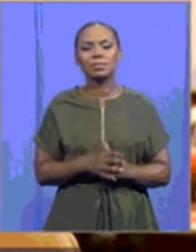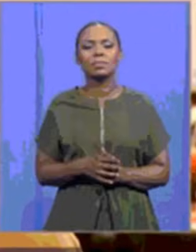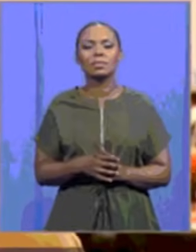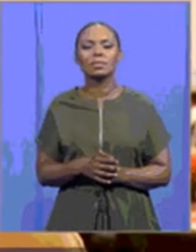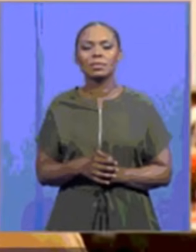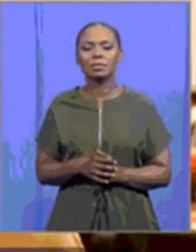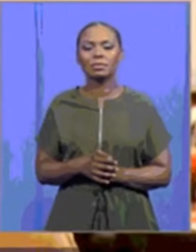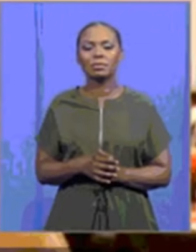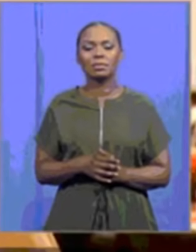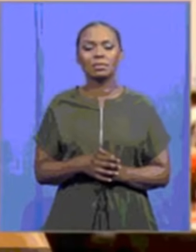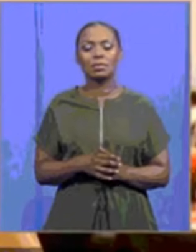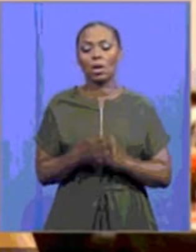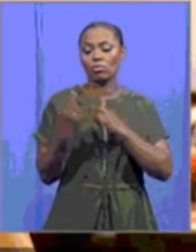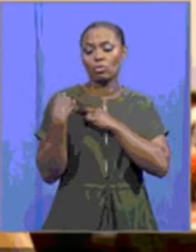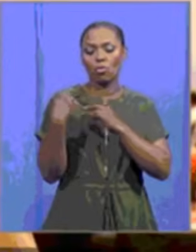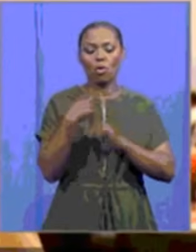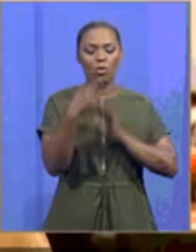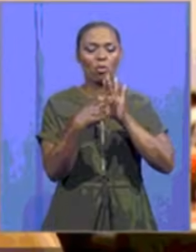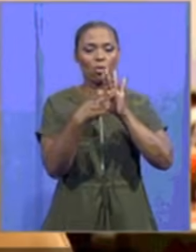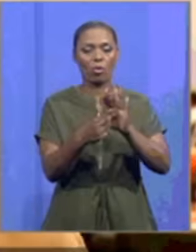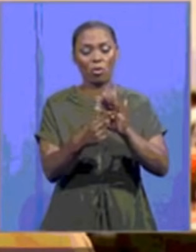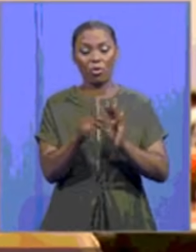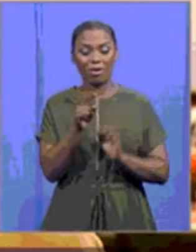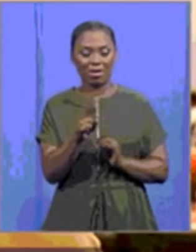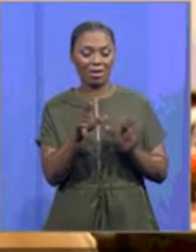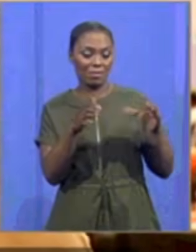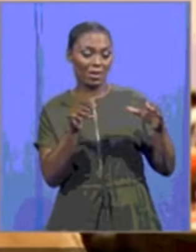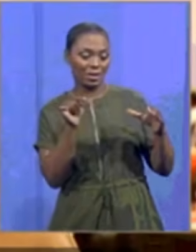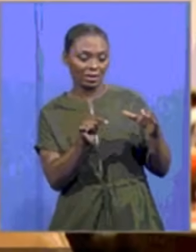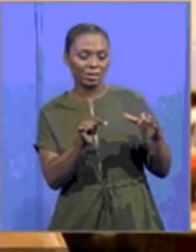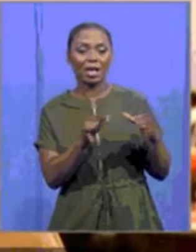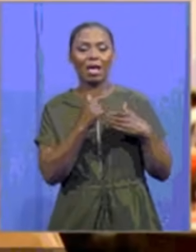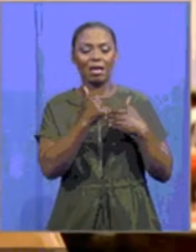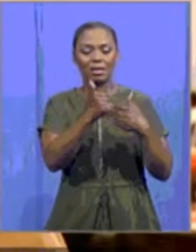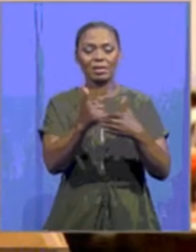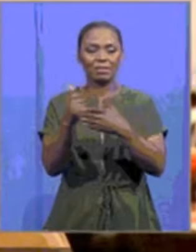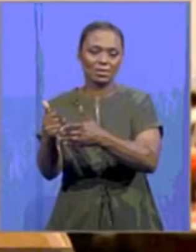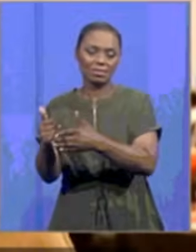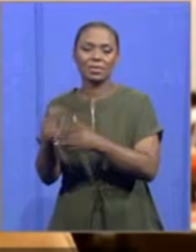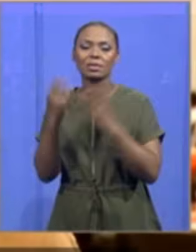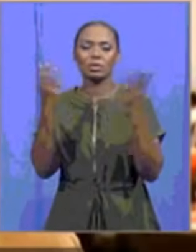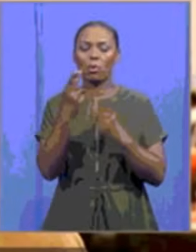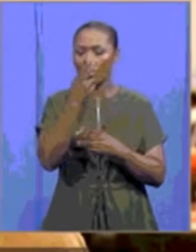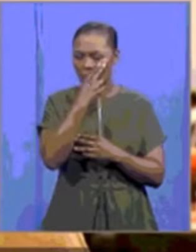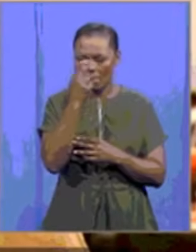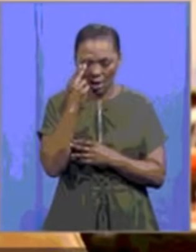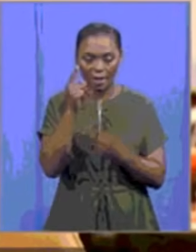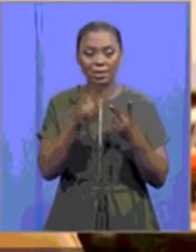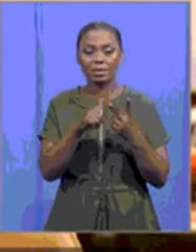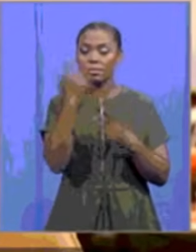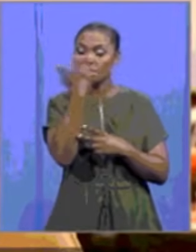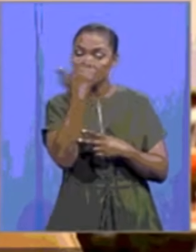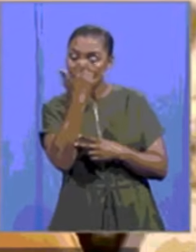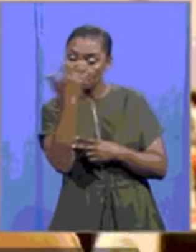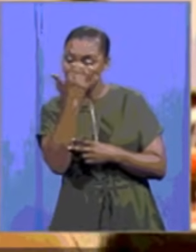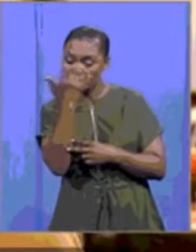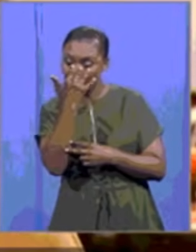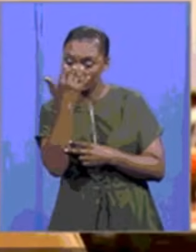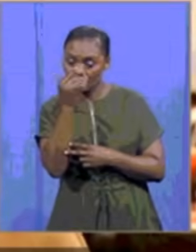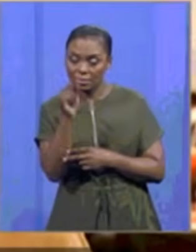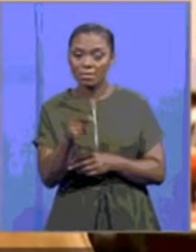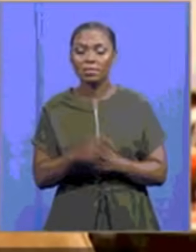mekgatlo eo e leng maloko a SANCB ke go thuša le go thekga batho bao ba foufetšeng le ba ba bonang